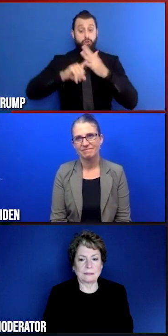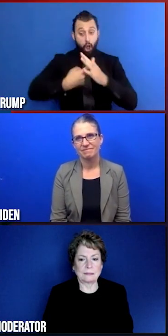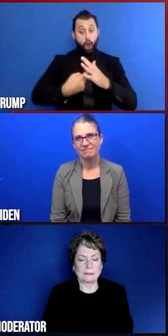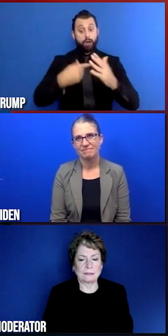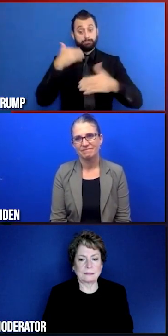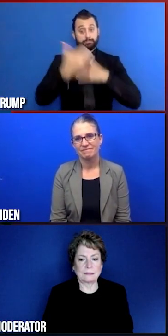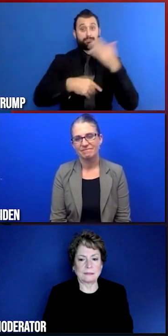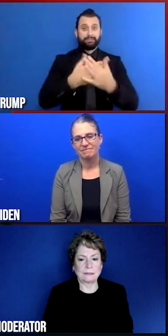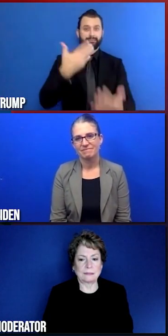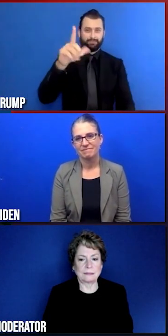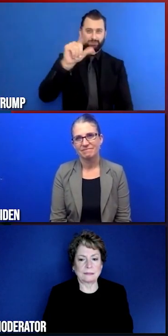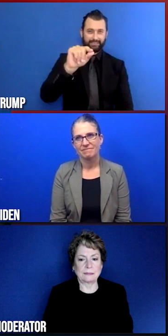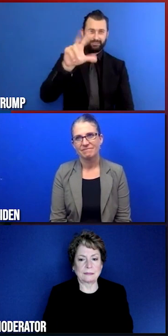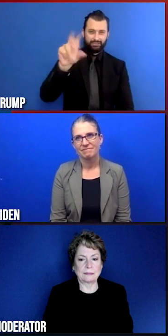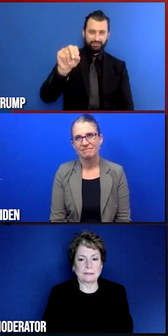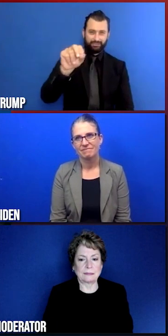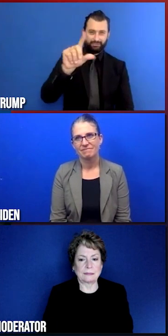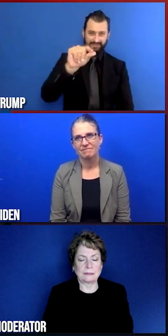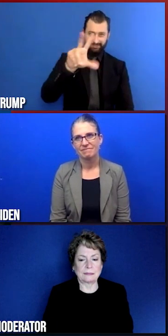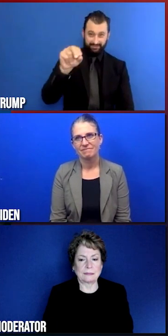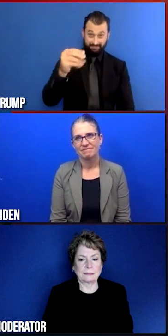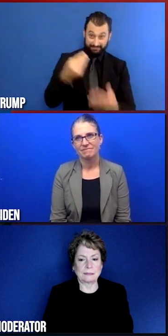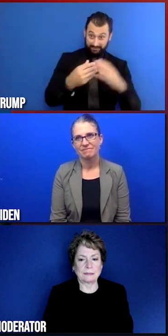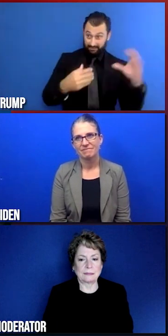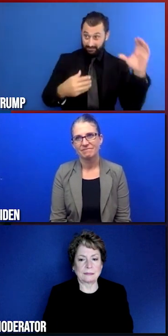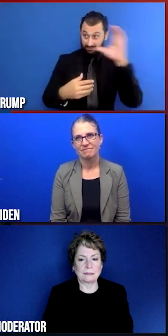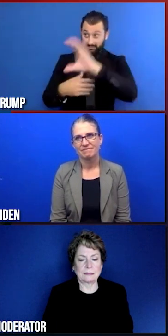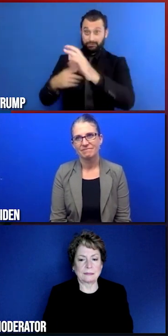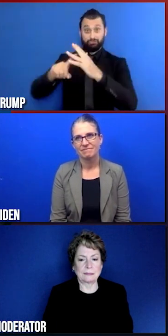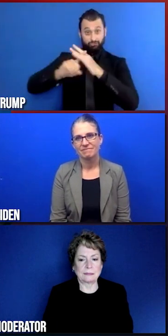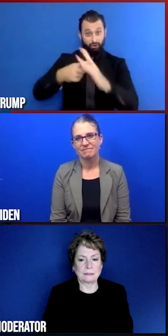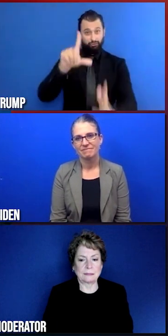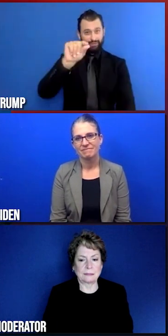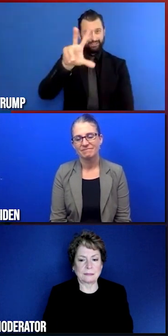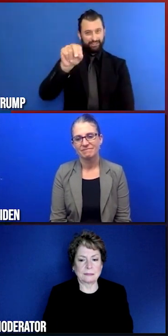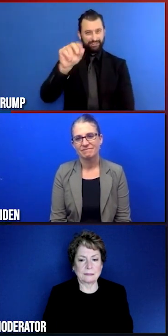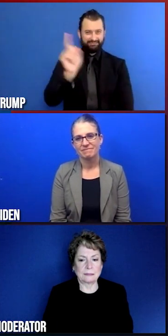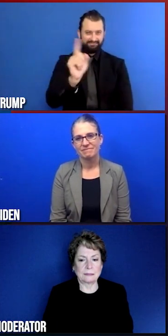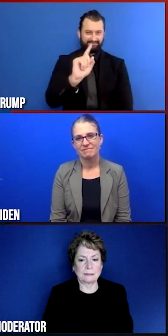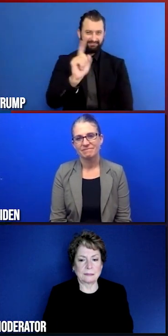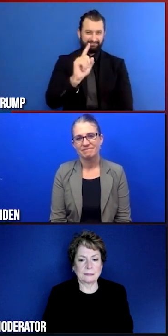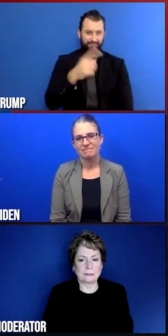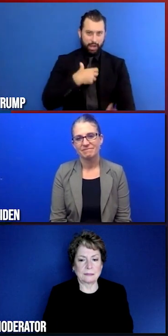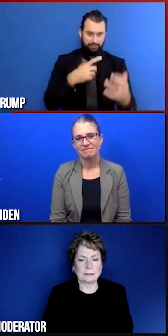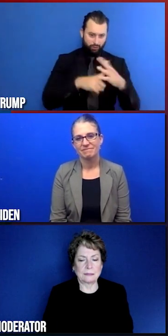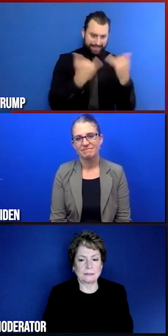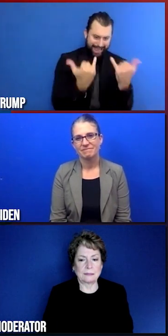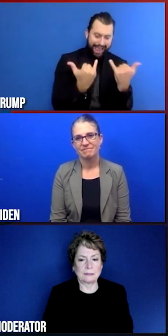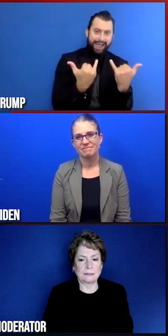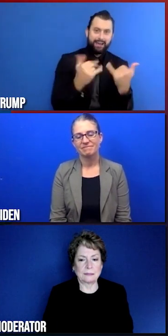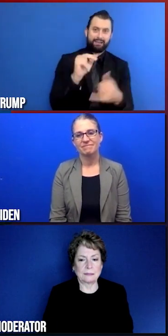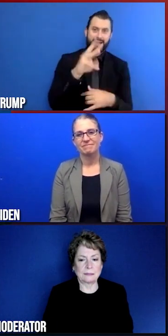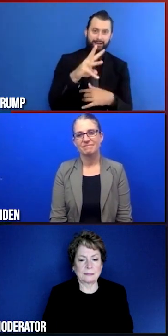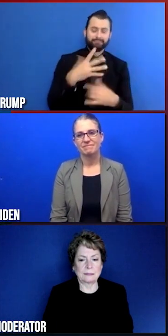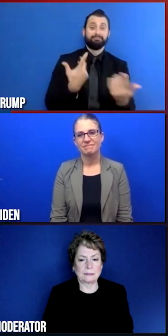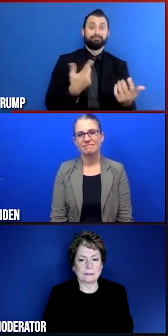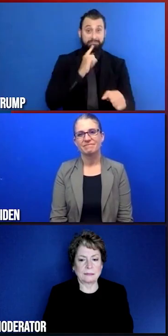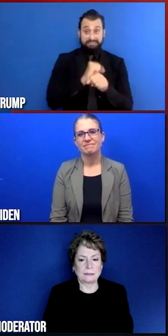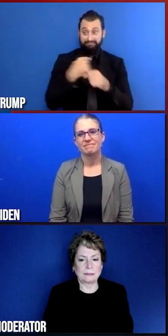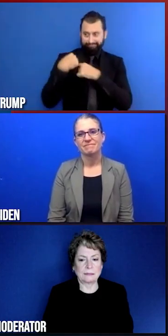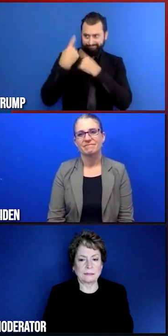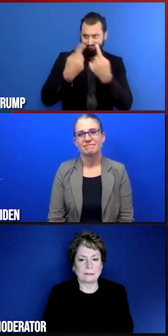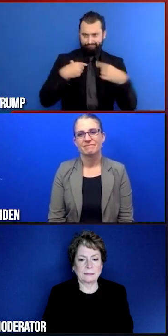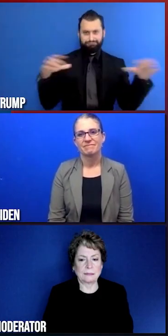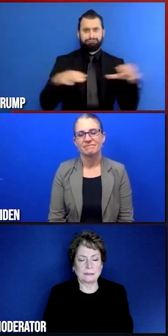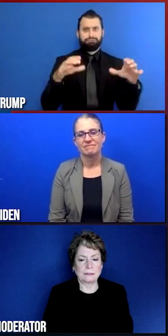have destroyed our businesses. So, you ready? We have done an incredible job environmentally. We have the cleanest air, the